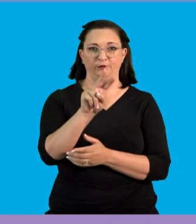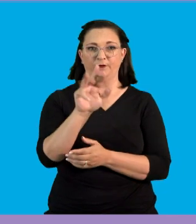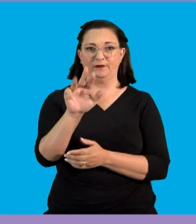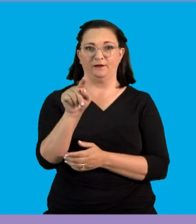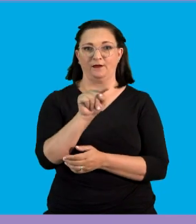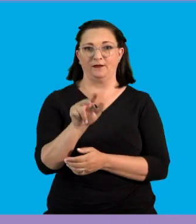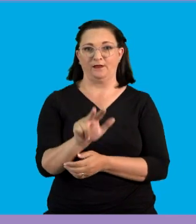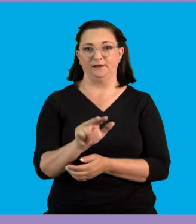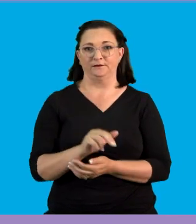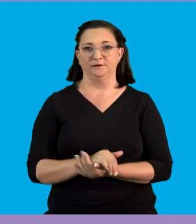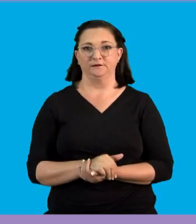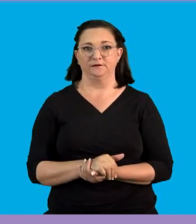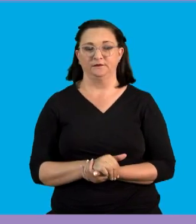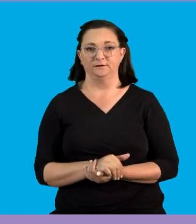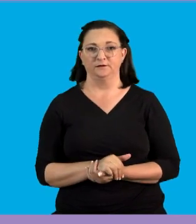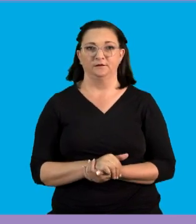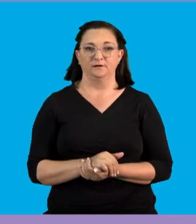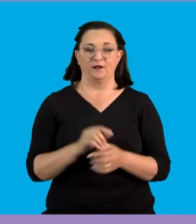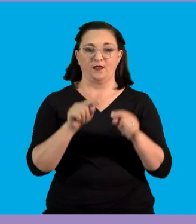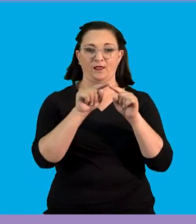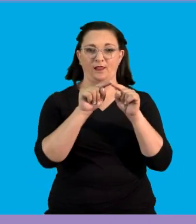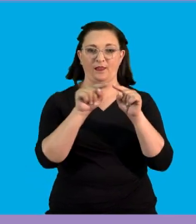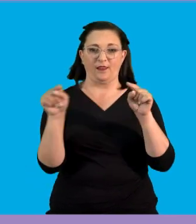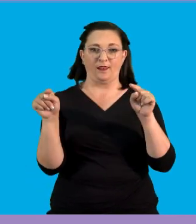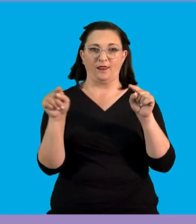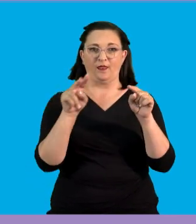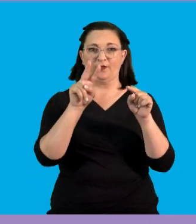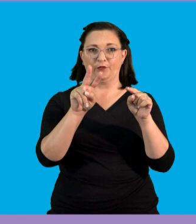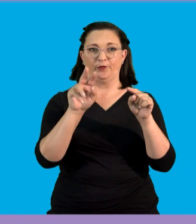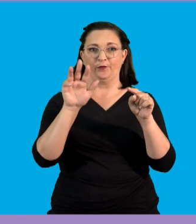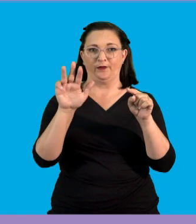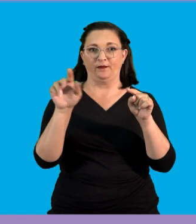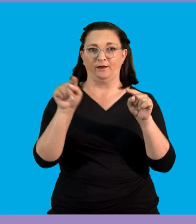29/8. So we know that the length of this is